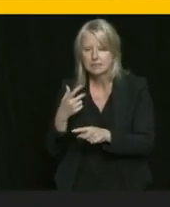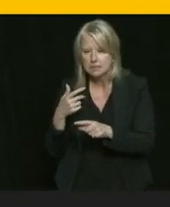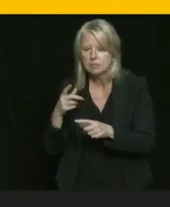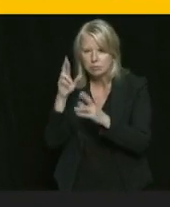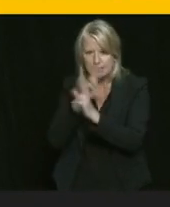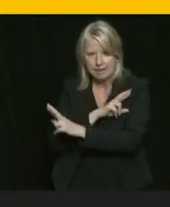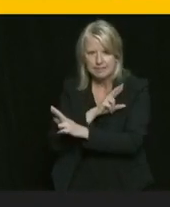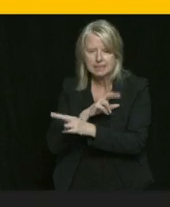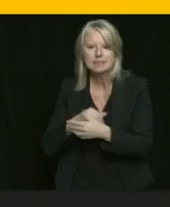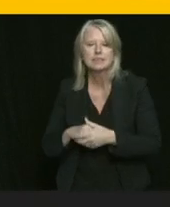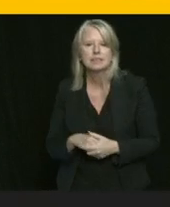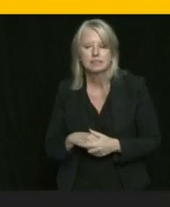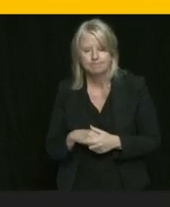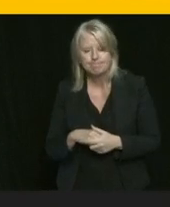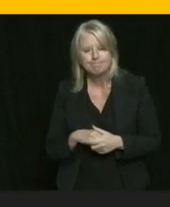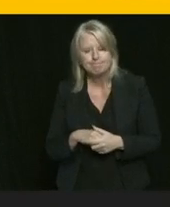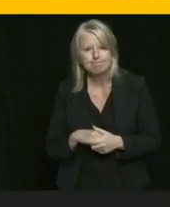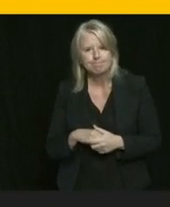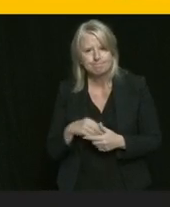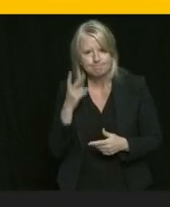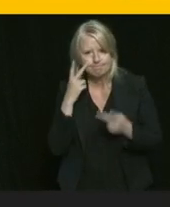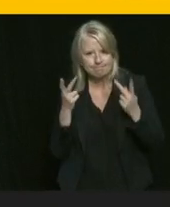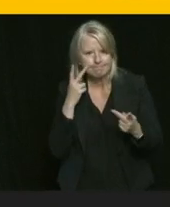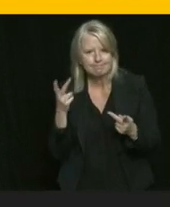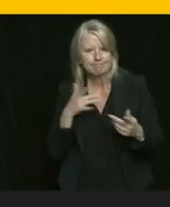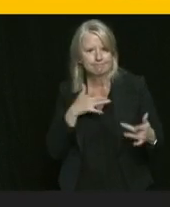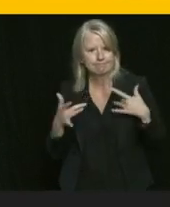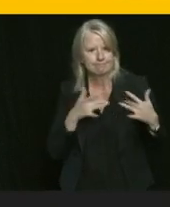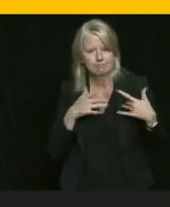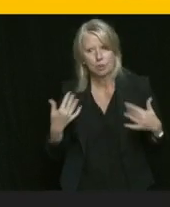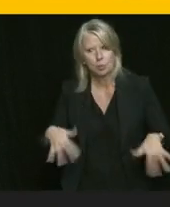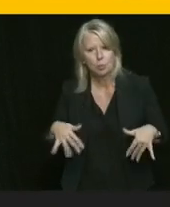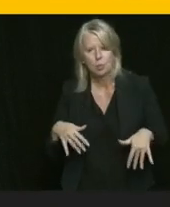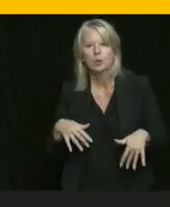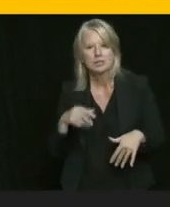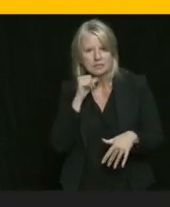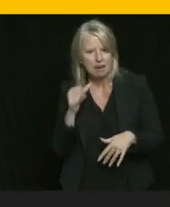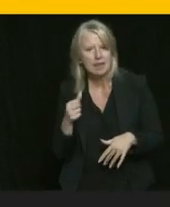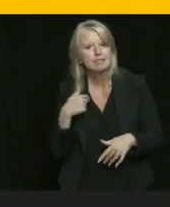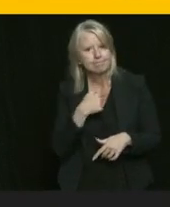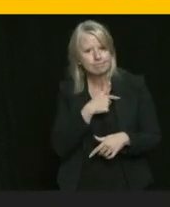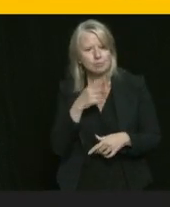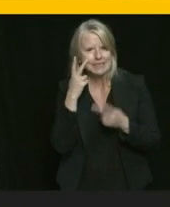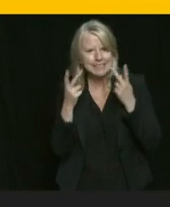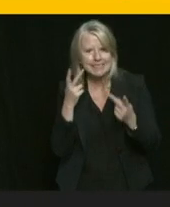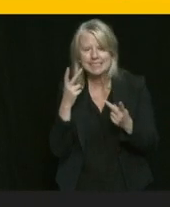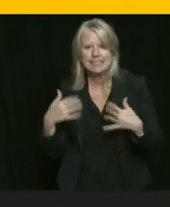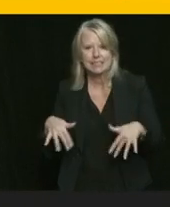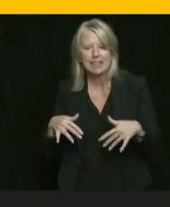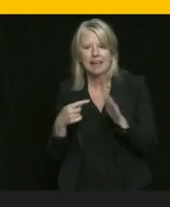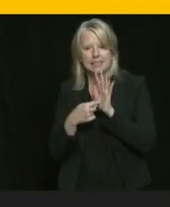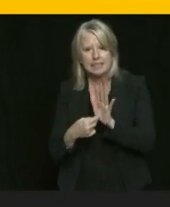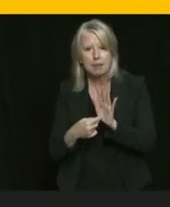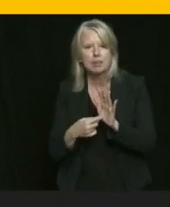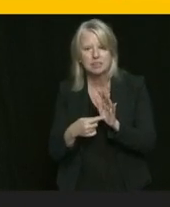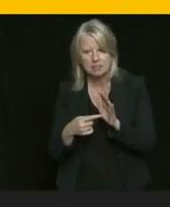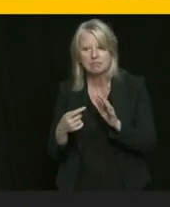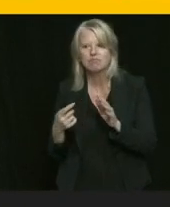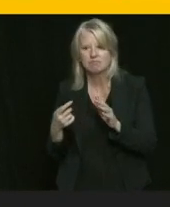respected. We heard that there were concerns that there were not, and indeed we continue to see examples